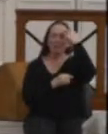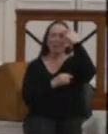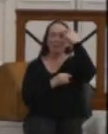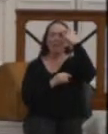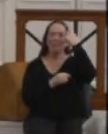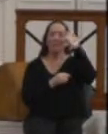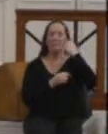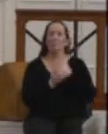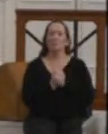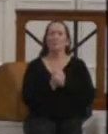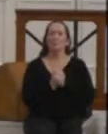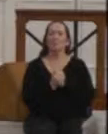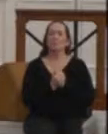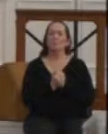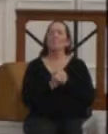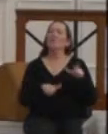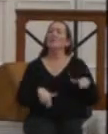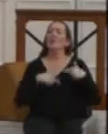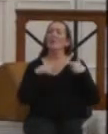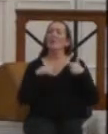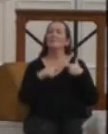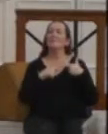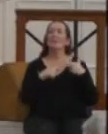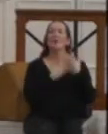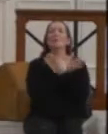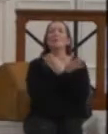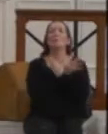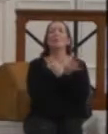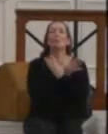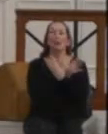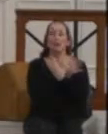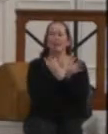was the life of a butterfly.